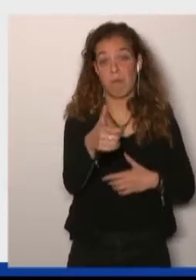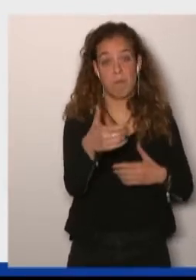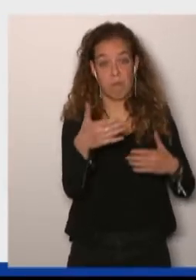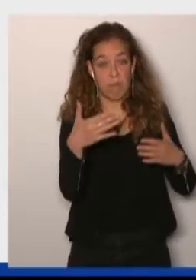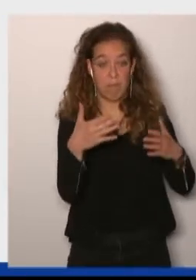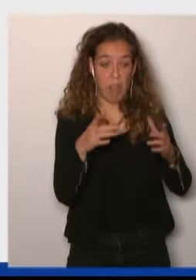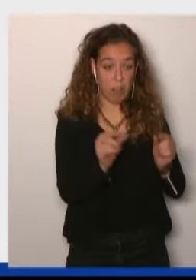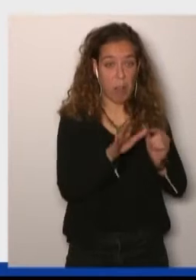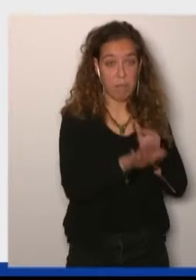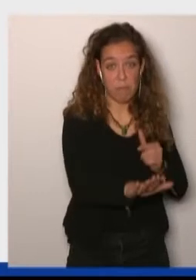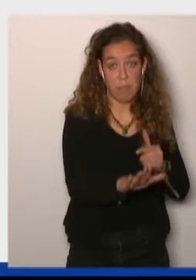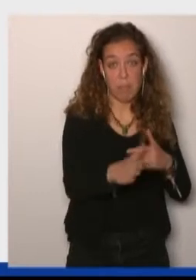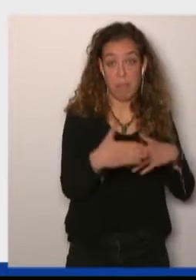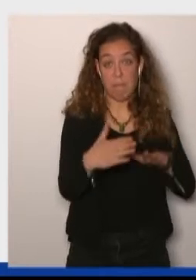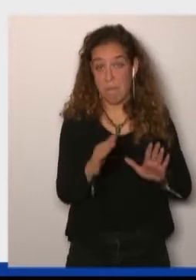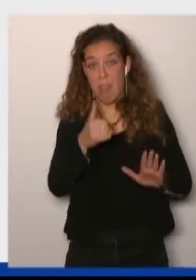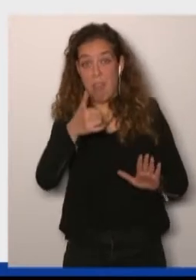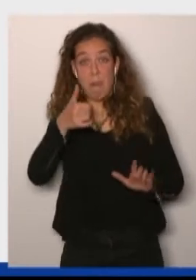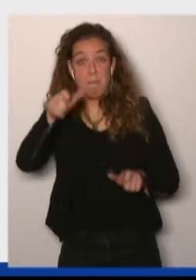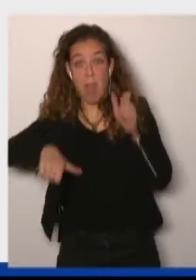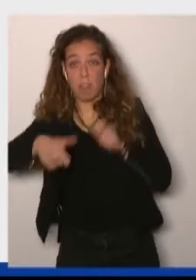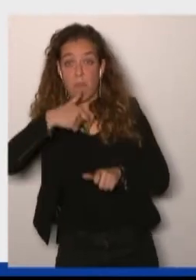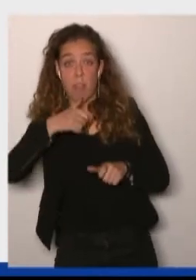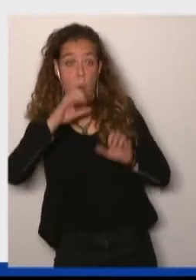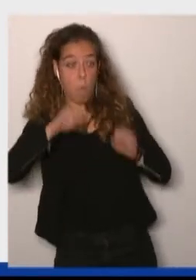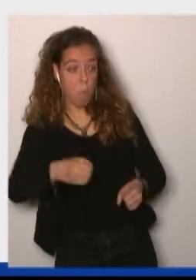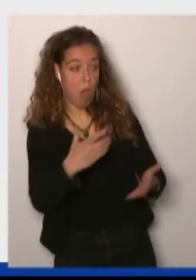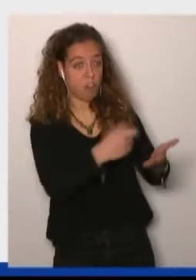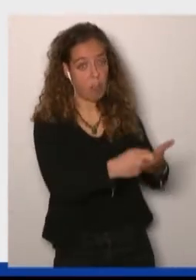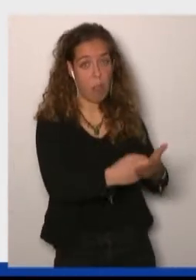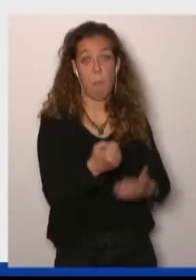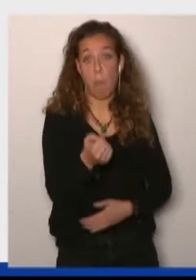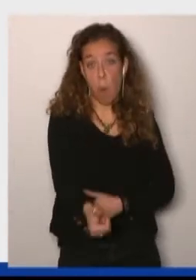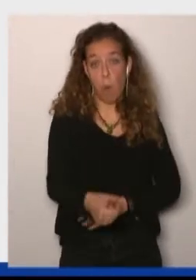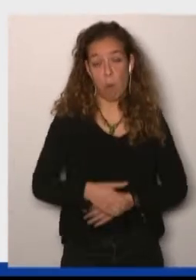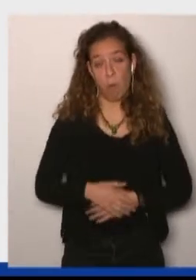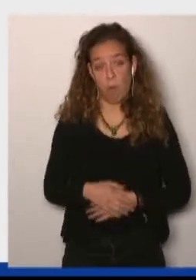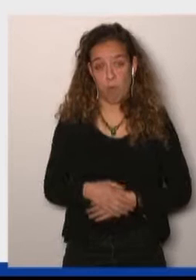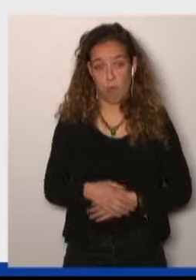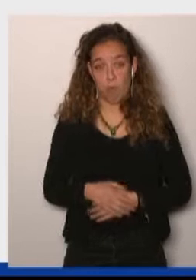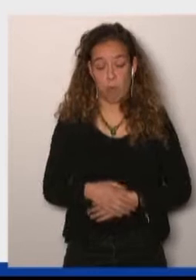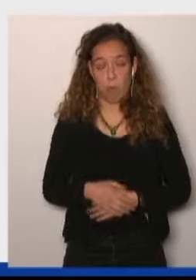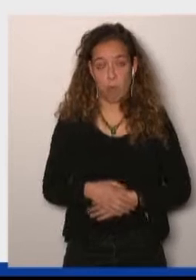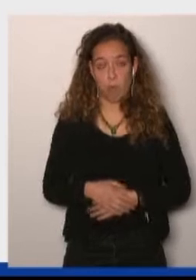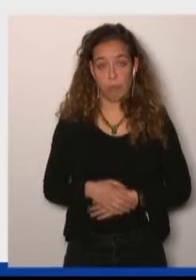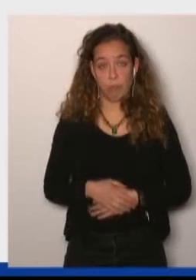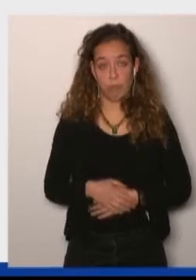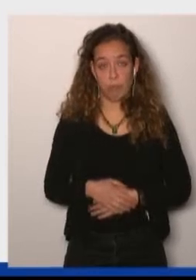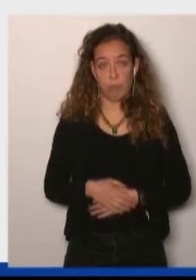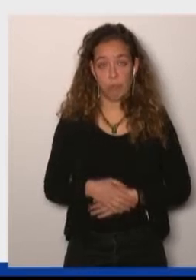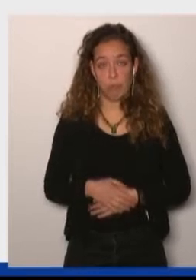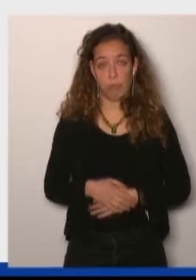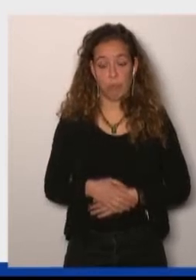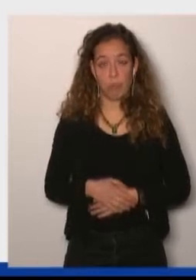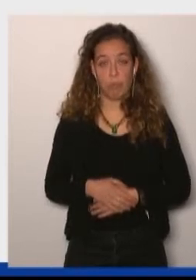And at the same time, acknowledging that the regulatory agreement on a PIP and the subsequent approval is only